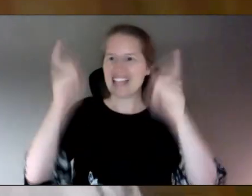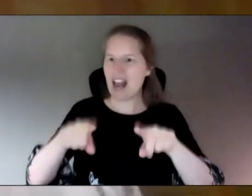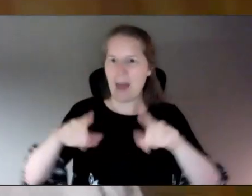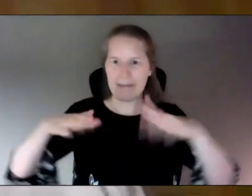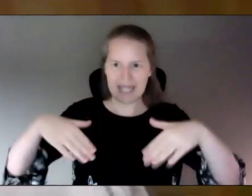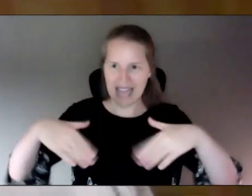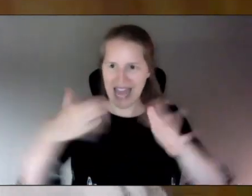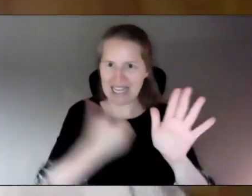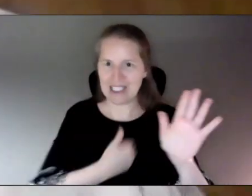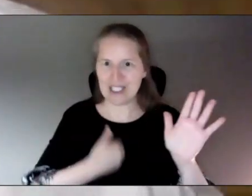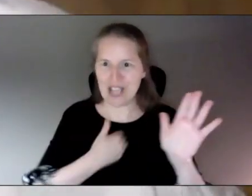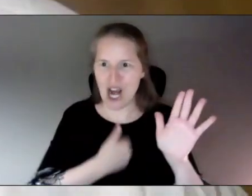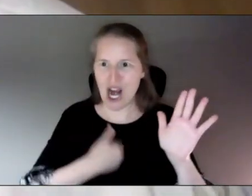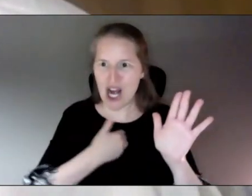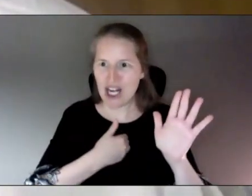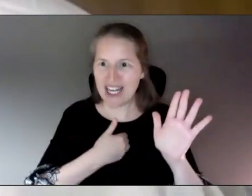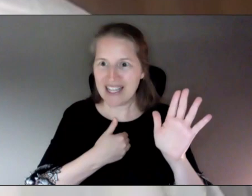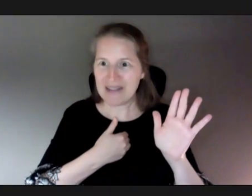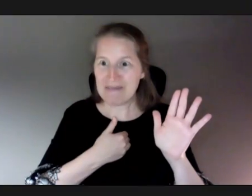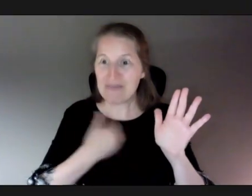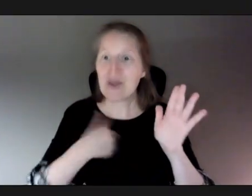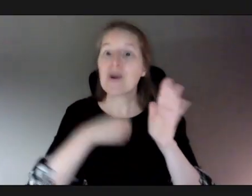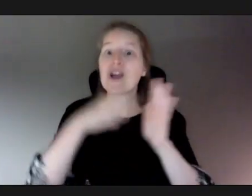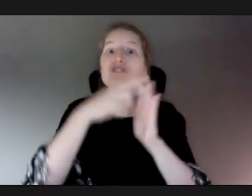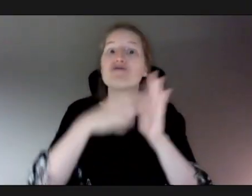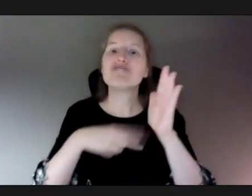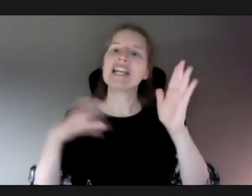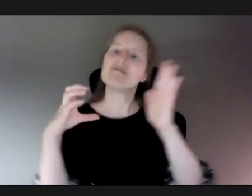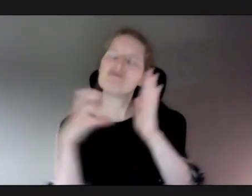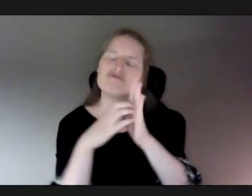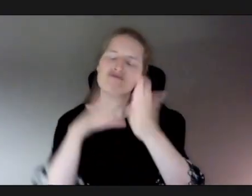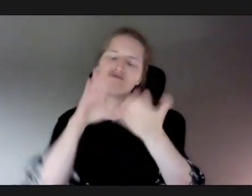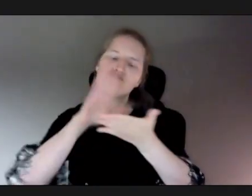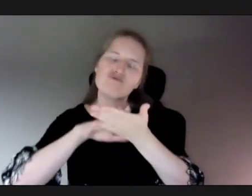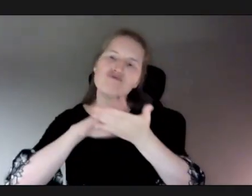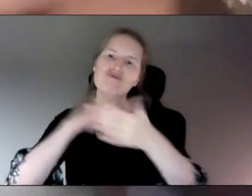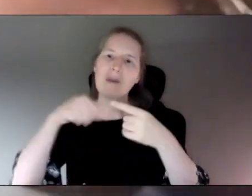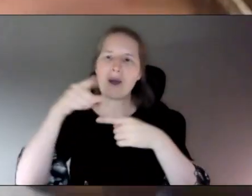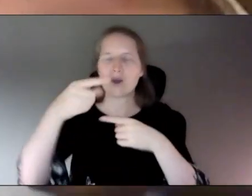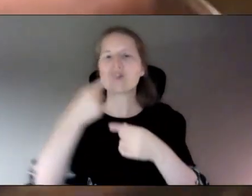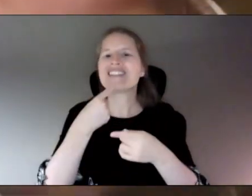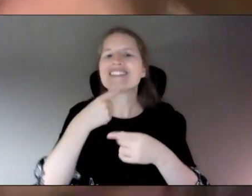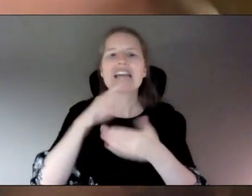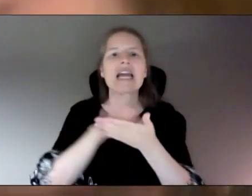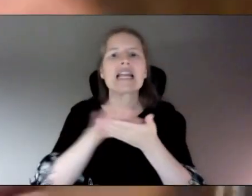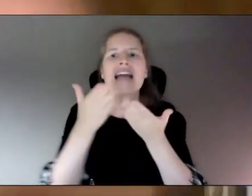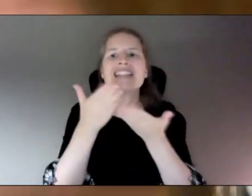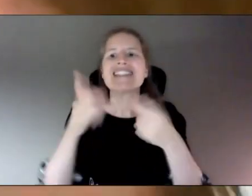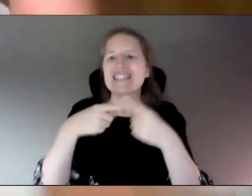Sorry, we were reading a tribute about you. Yeah, we were saying nice things about you.